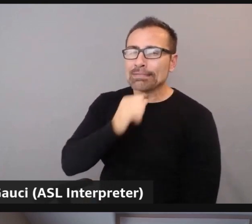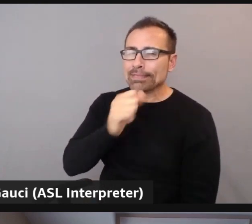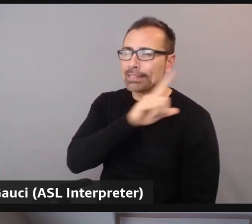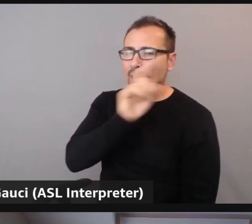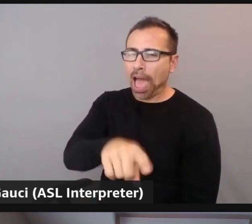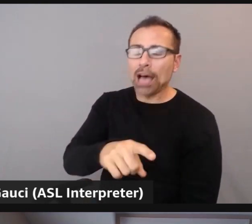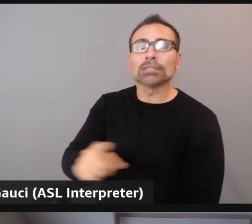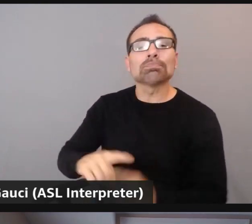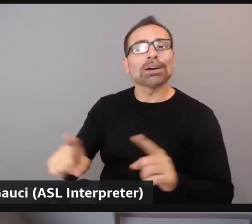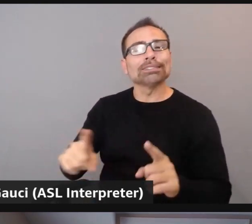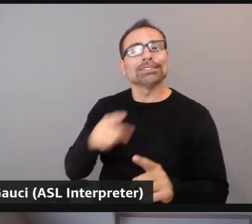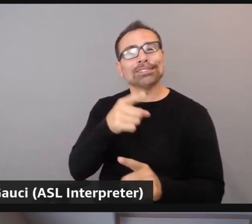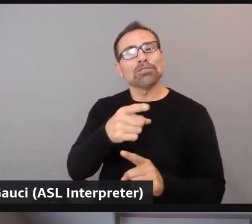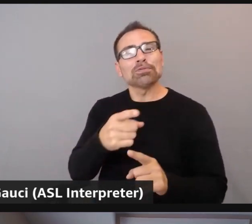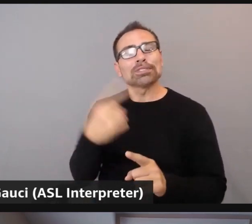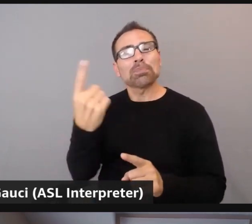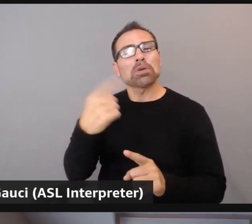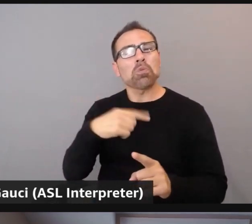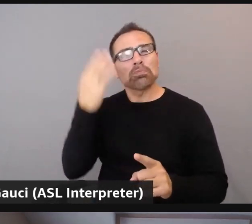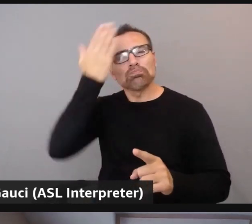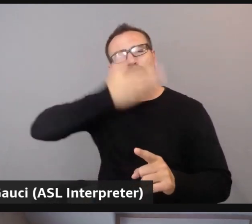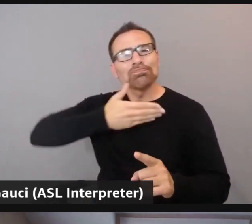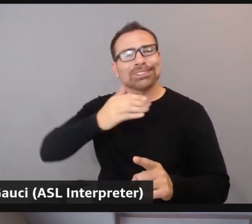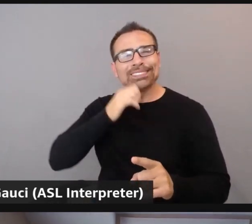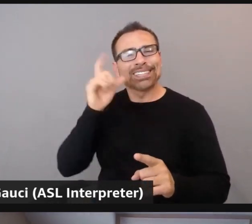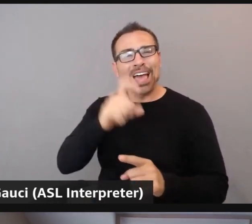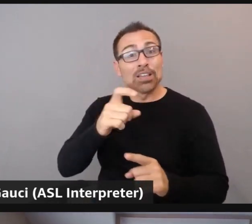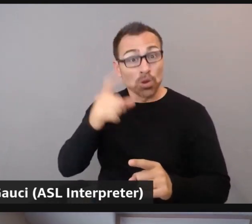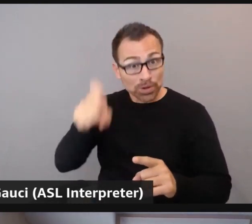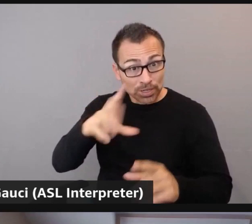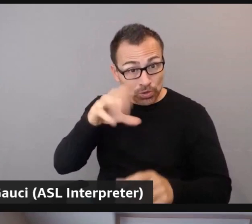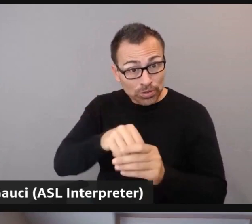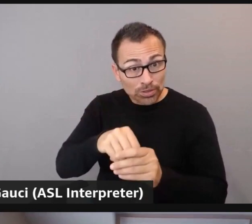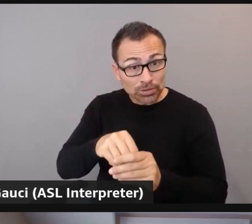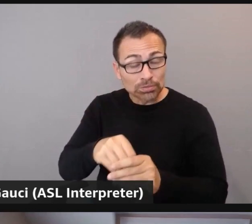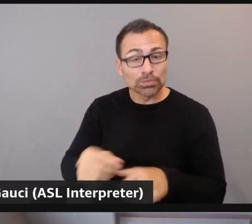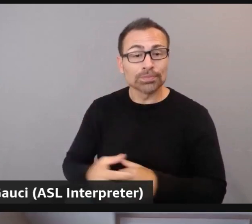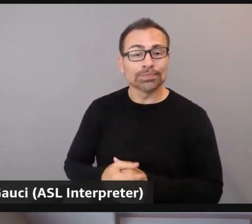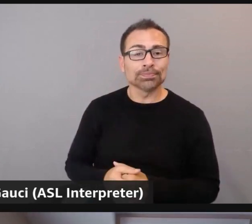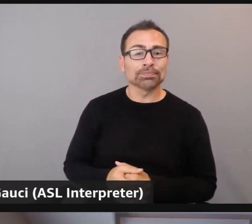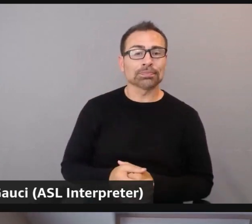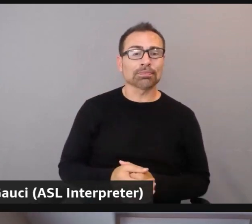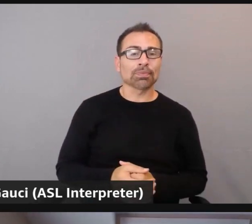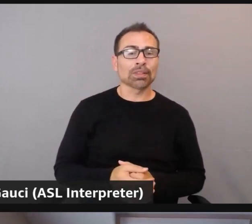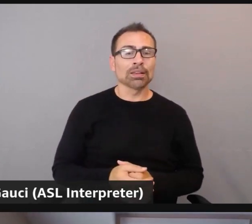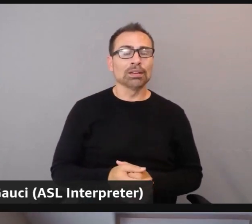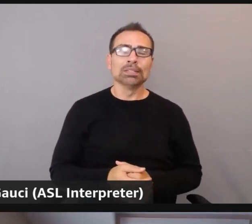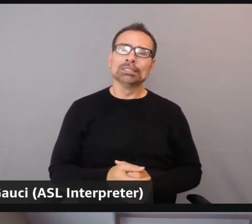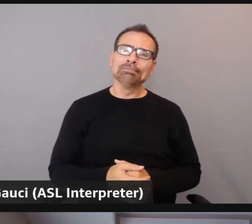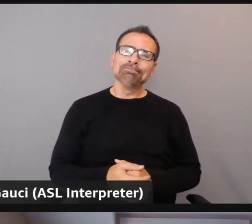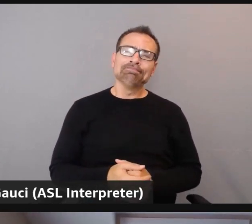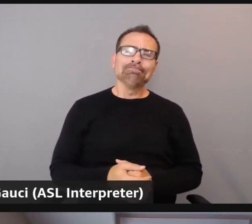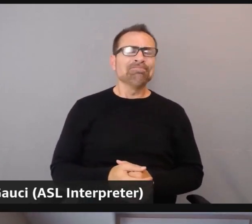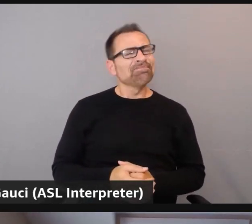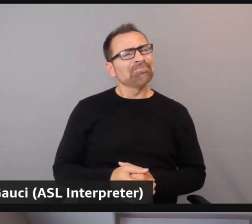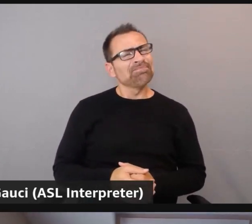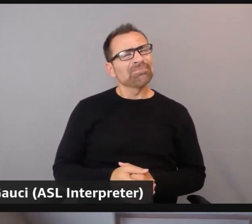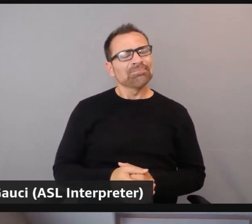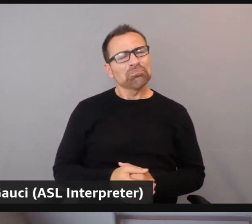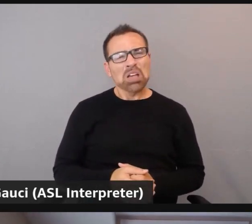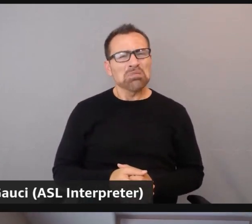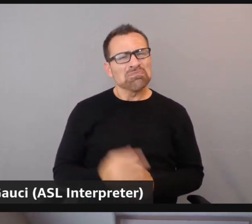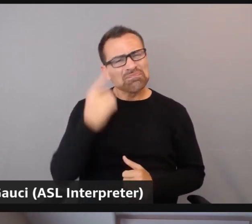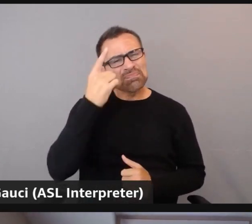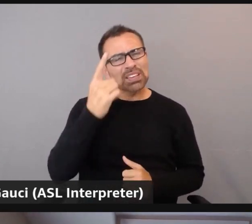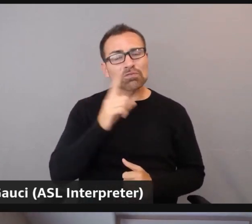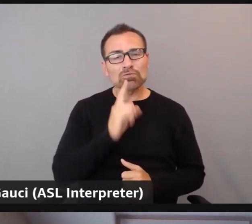about that we should have been covering here. No, I think for us, it's more of just